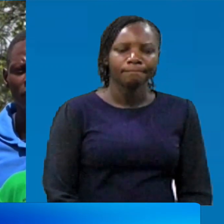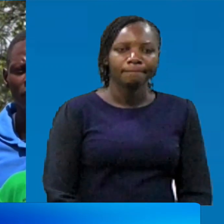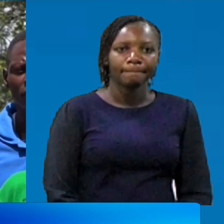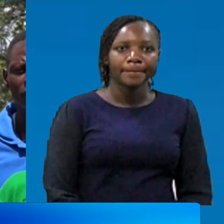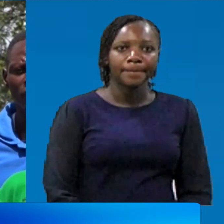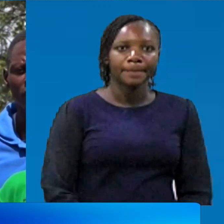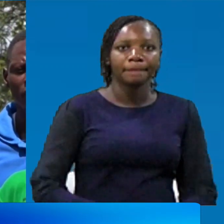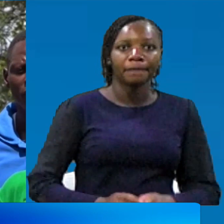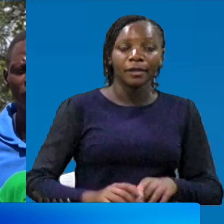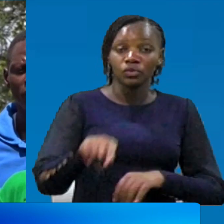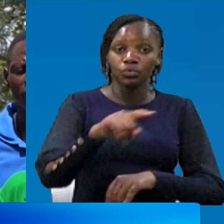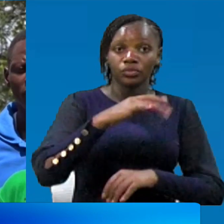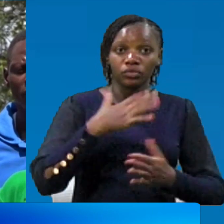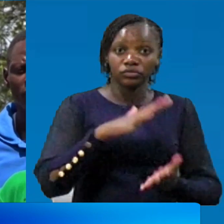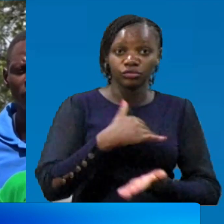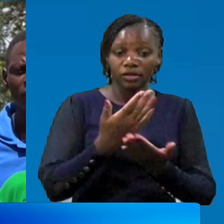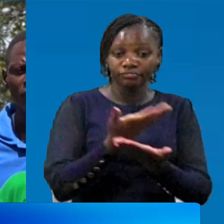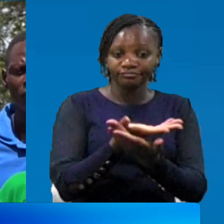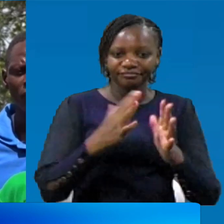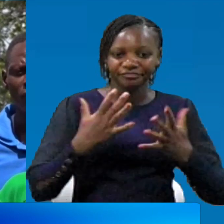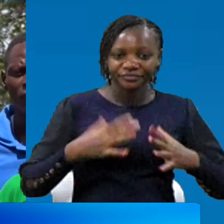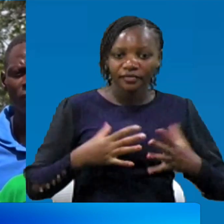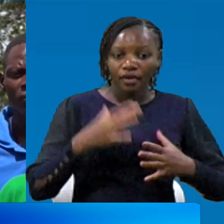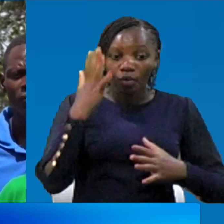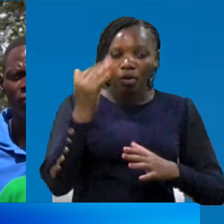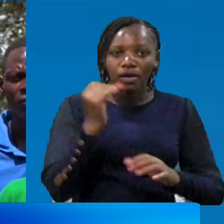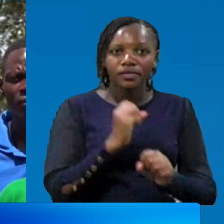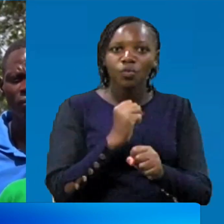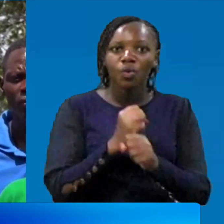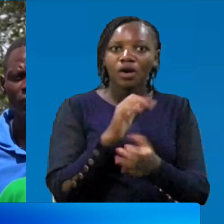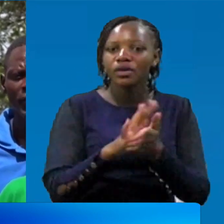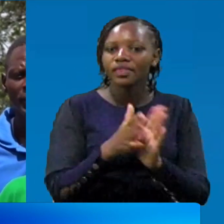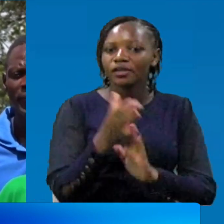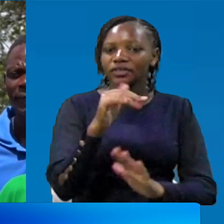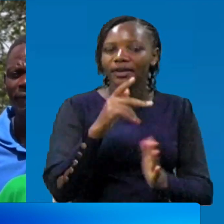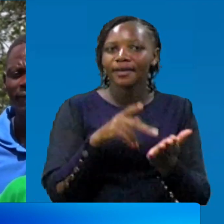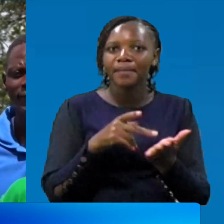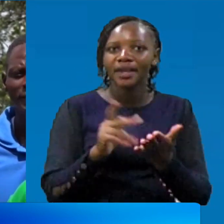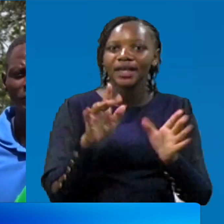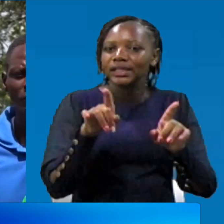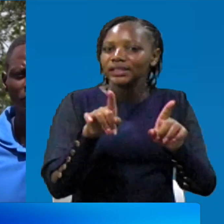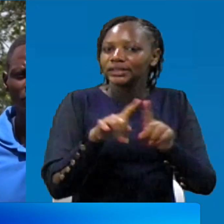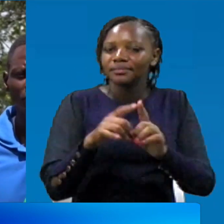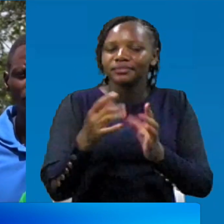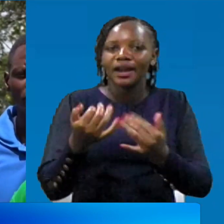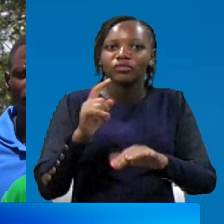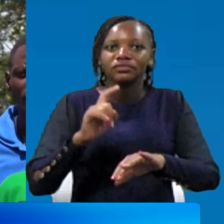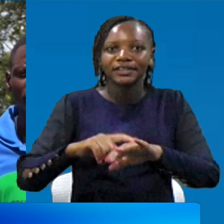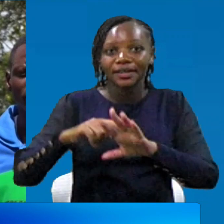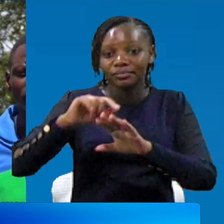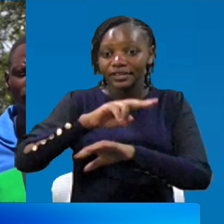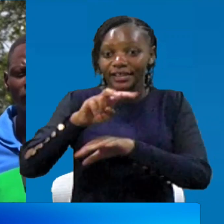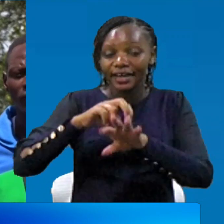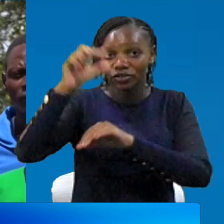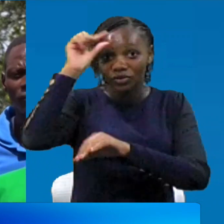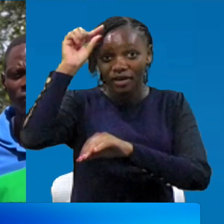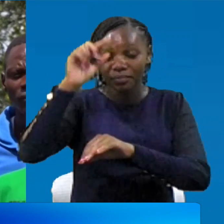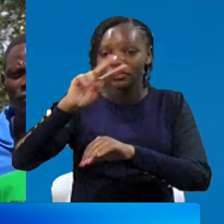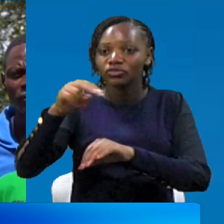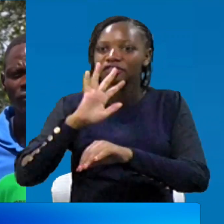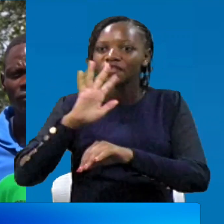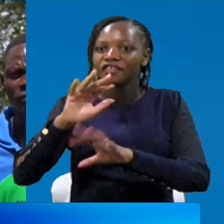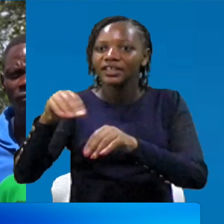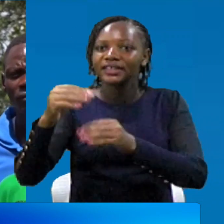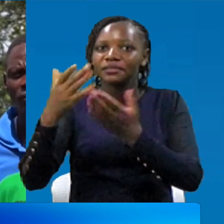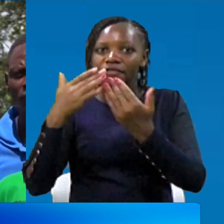And help these people. They have been working without any pay. How comes now when the national government has given out 2,500